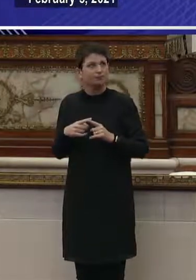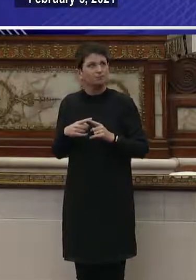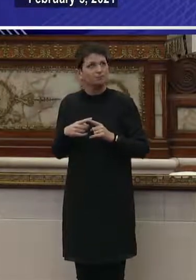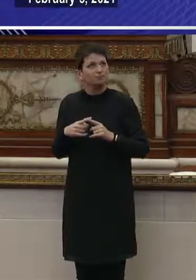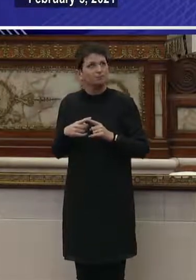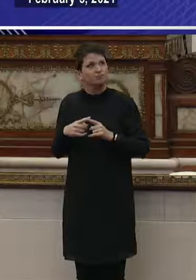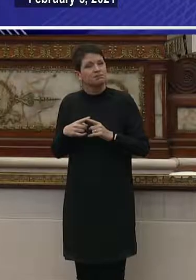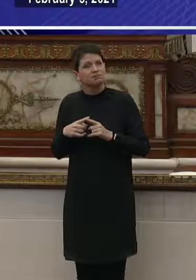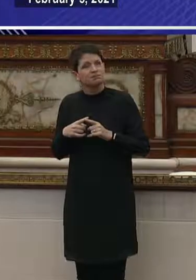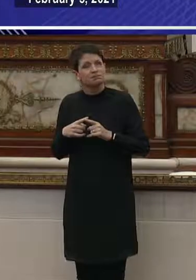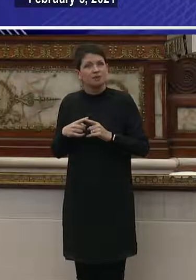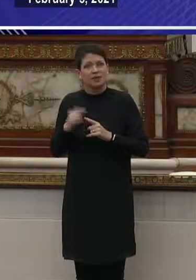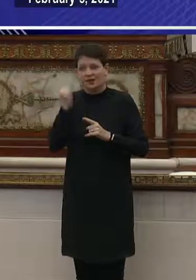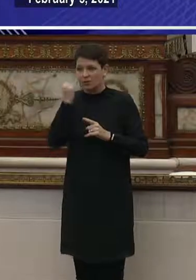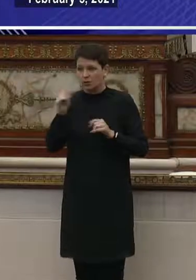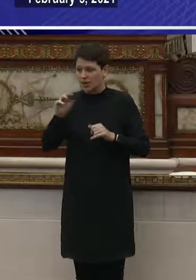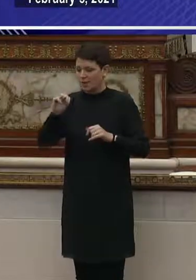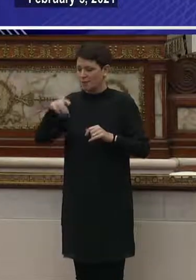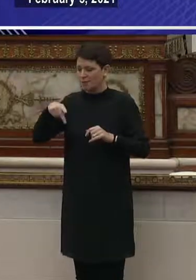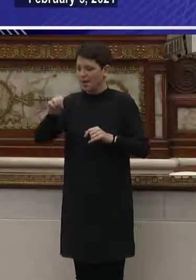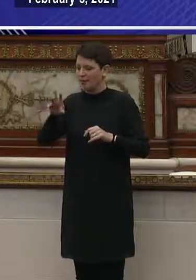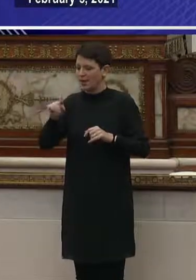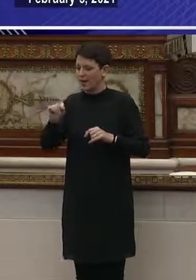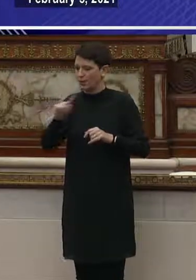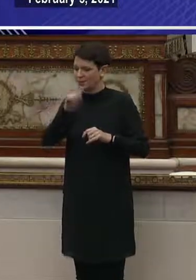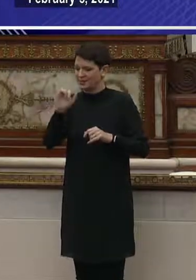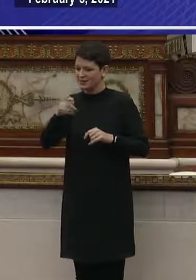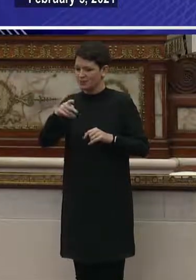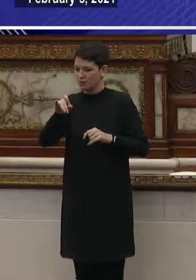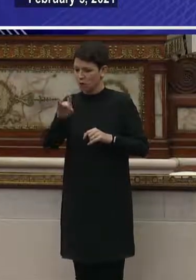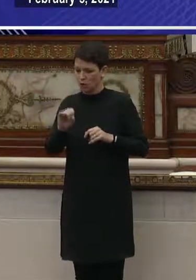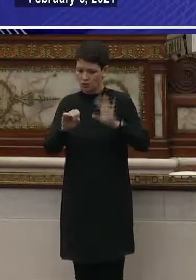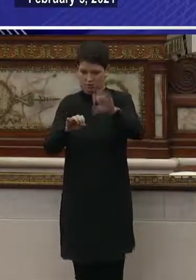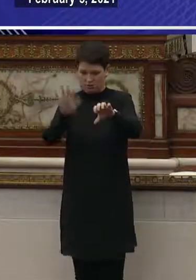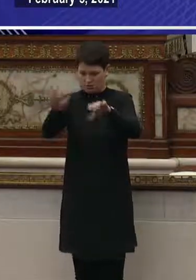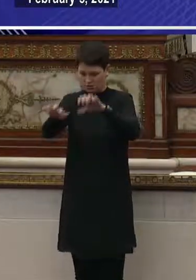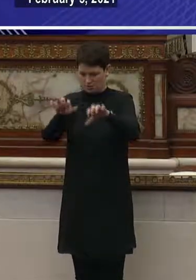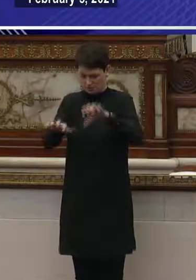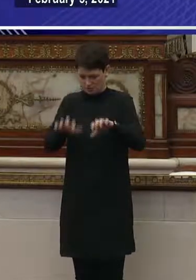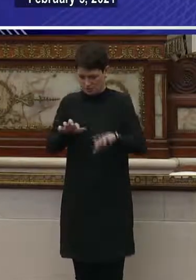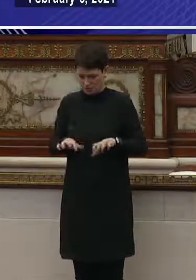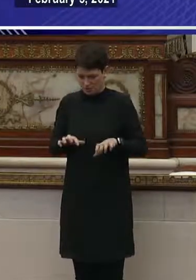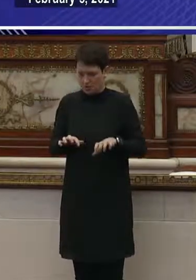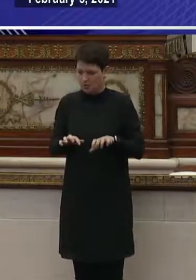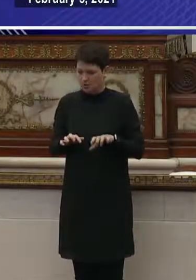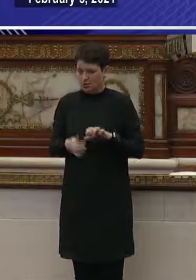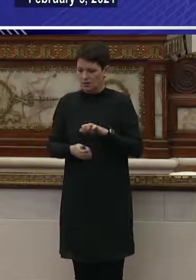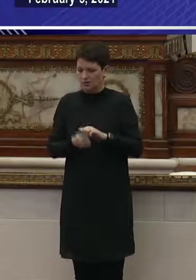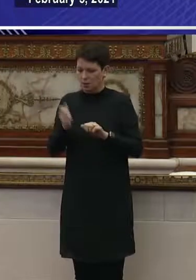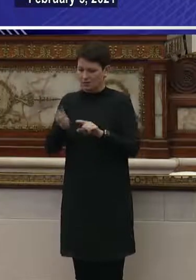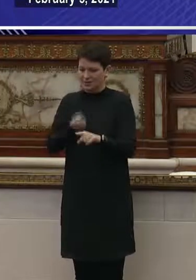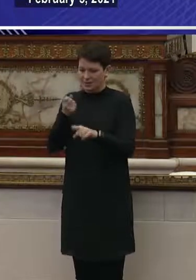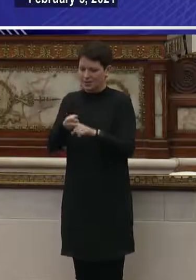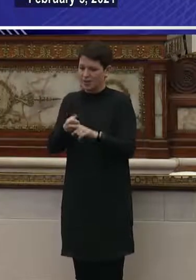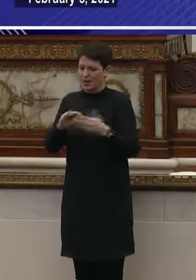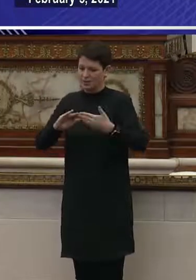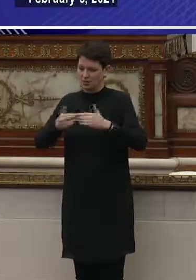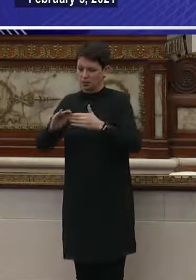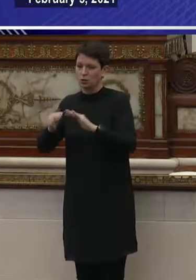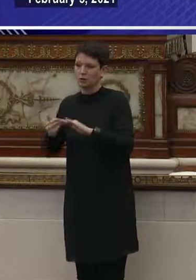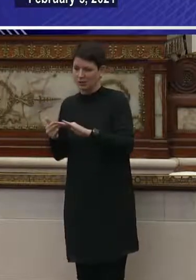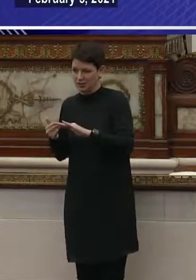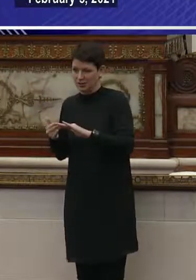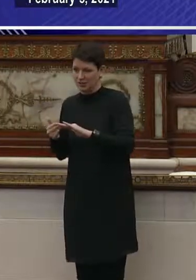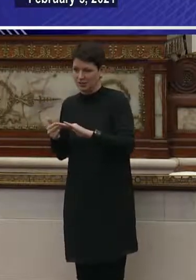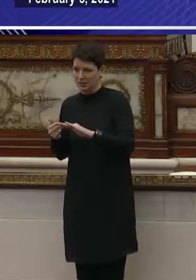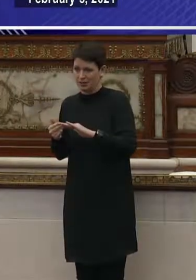been able to map out zip codes by zip codes, the most impacted communities